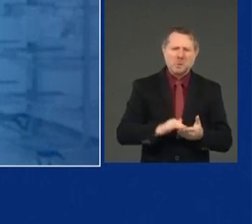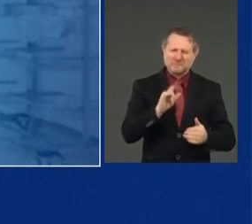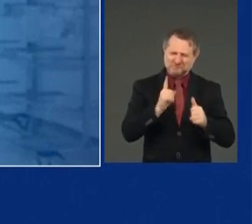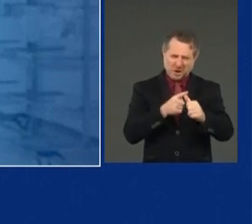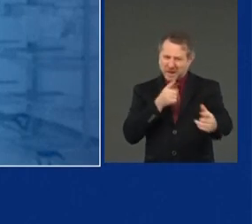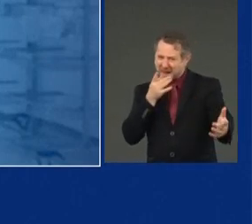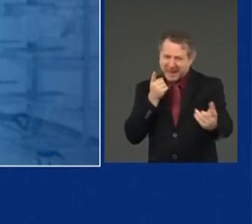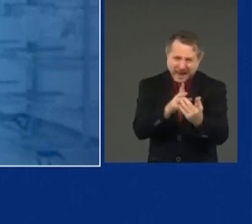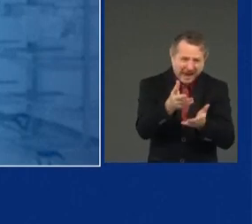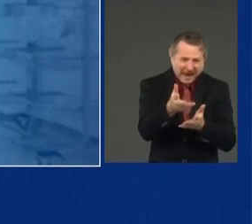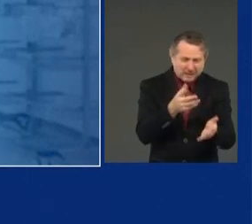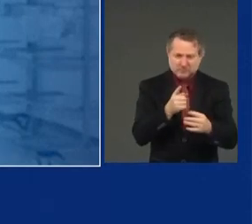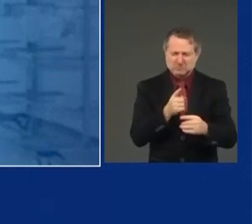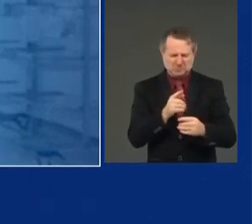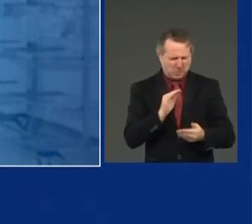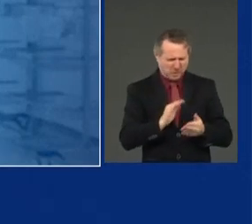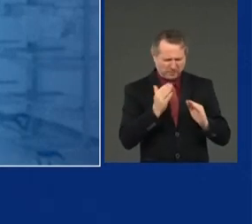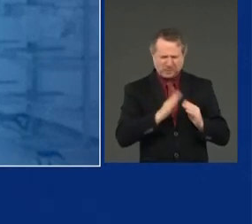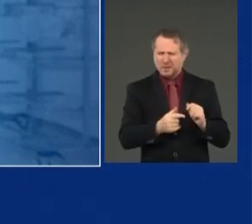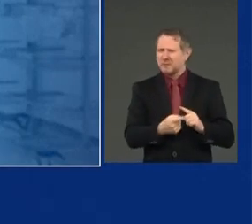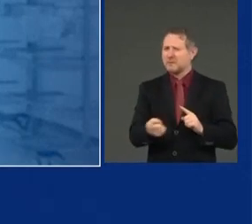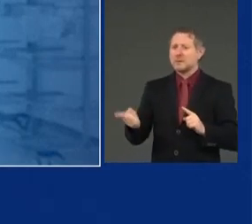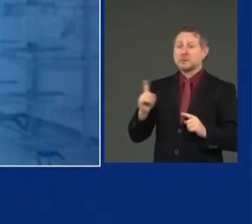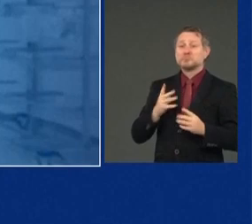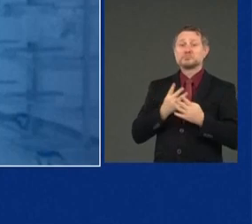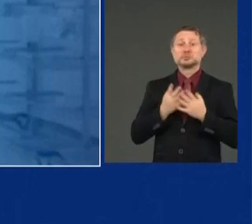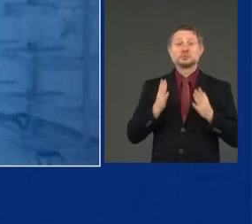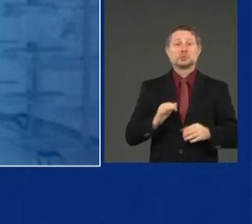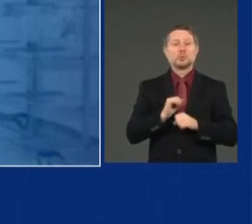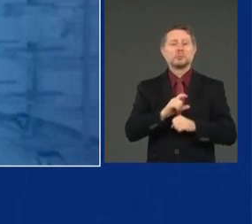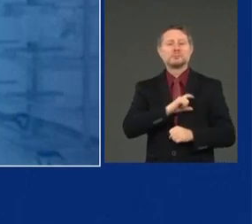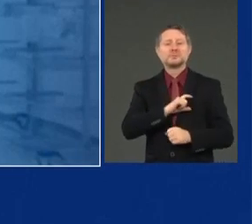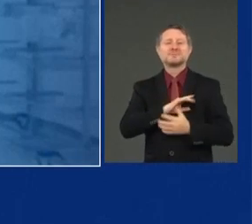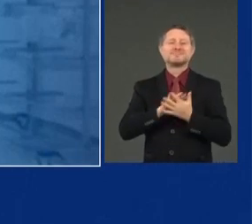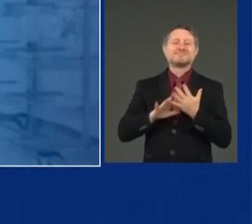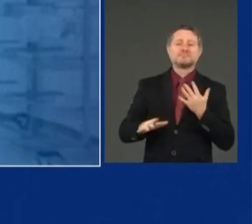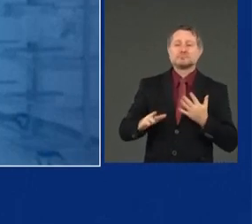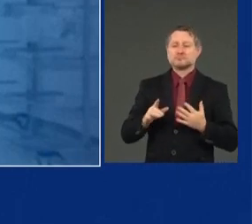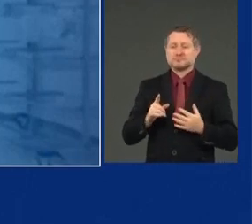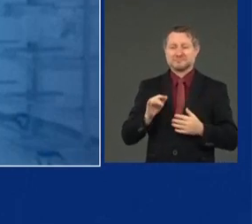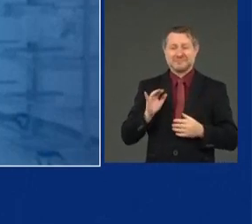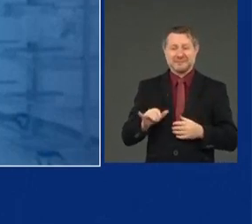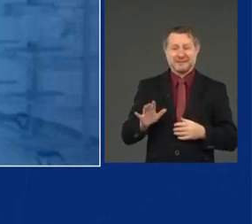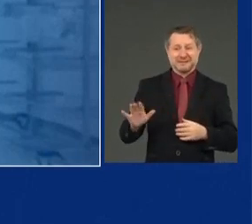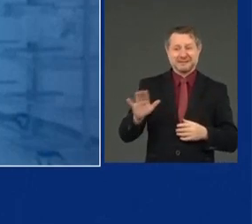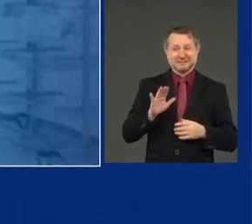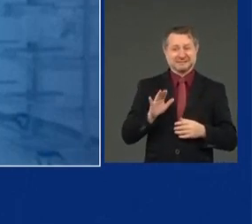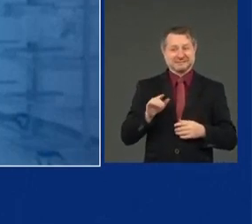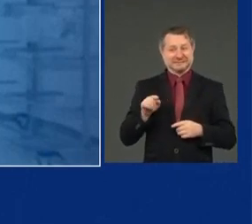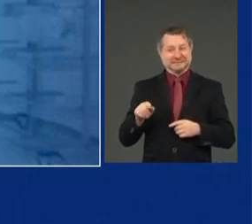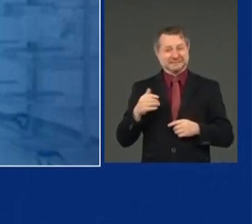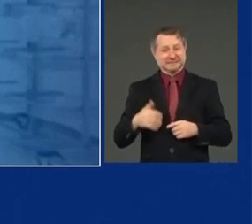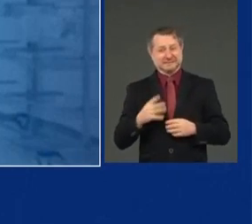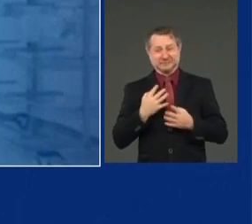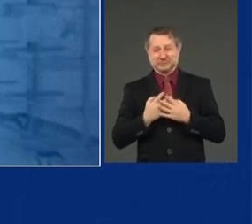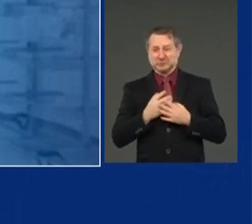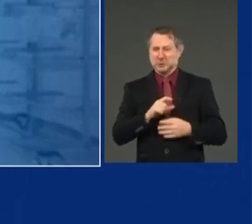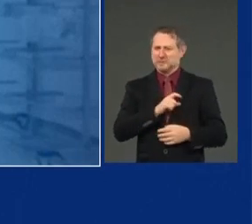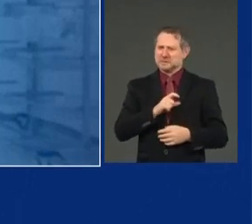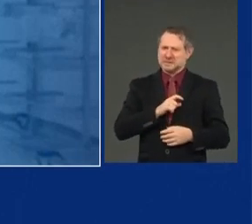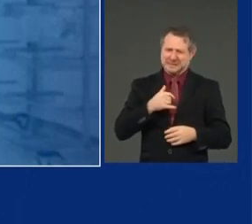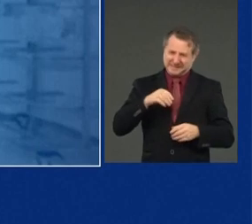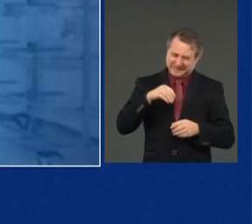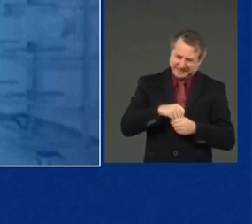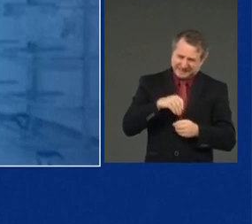The docs workers are the correction officials who are correction officers who are in a